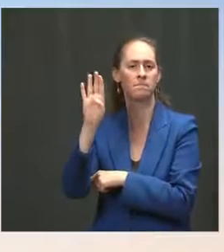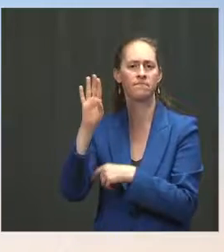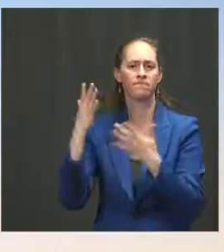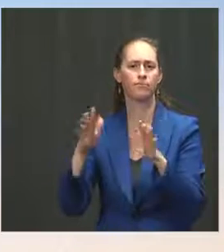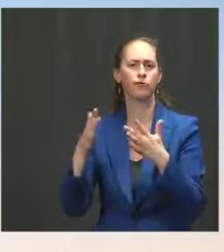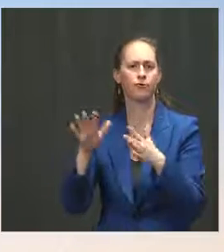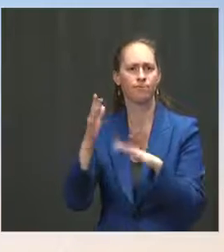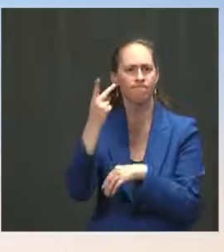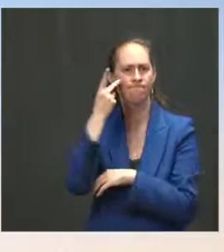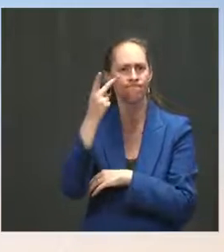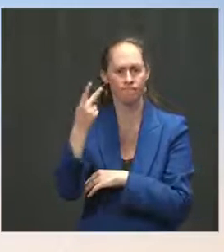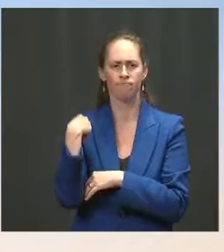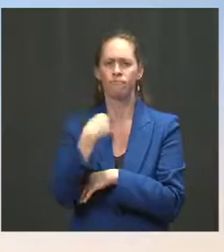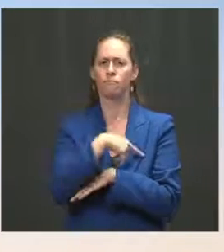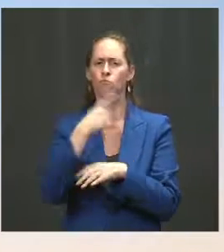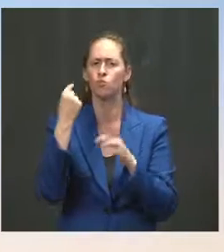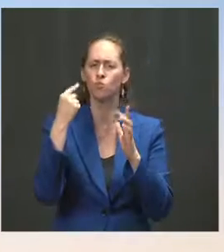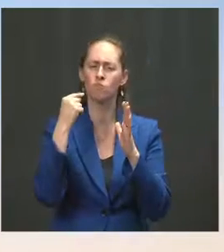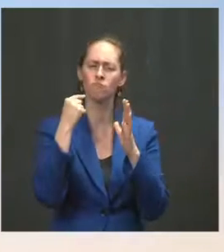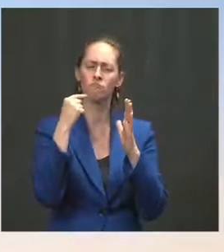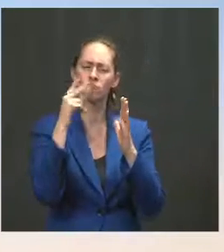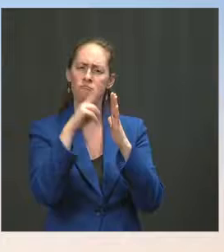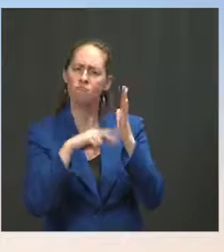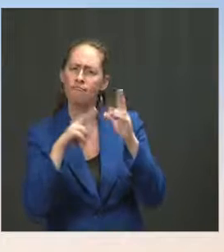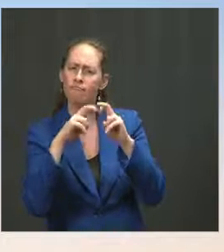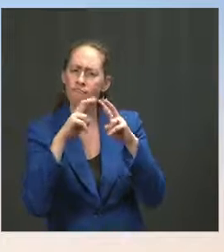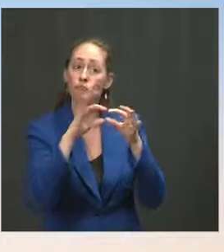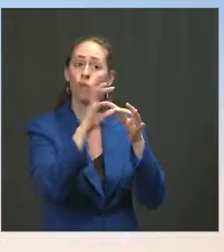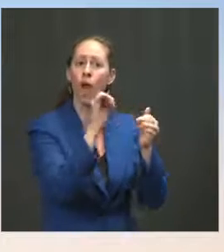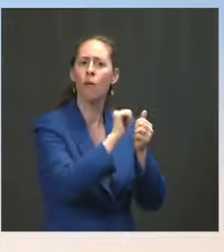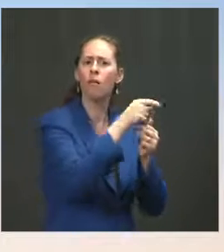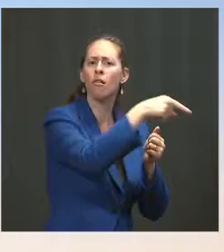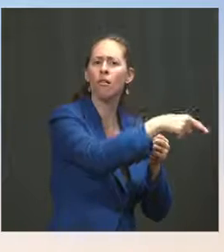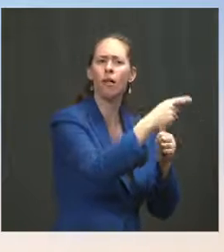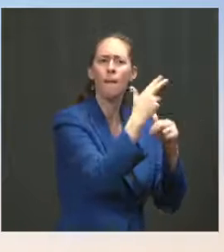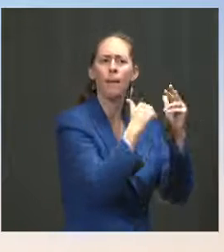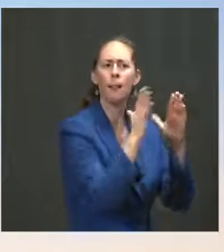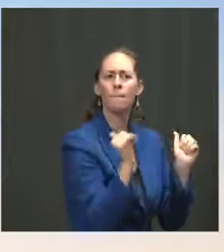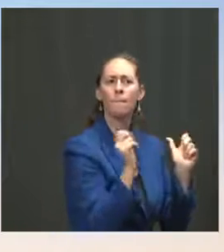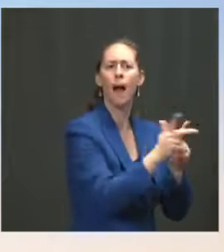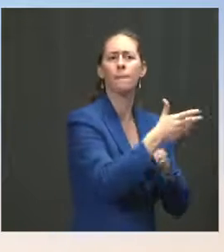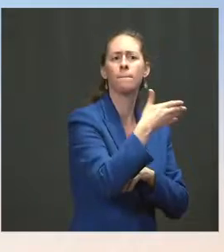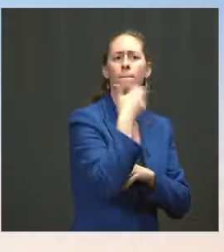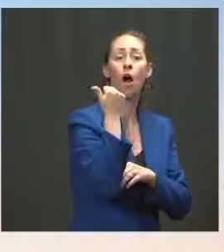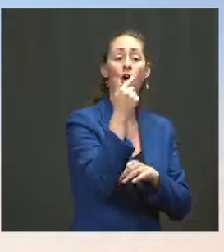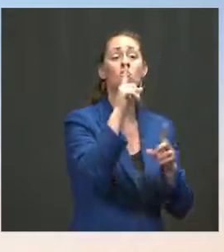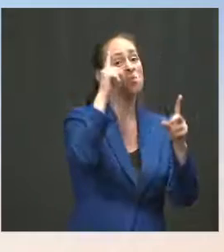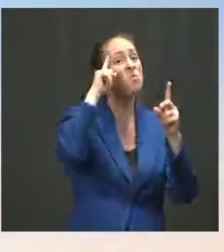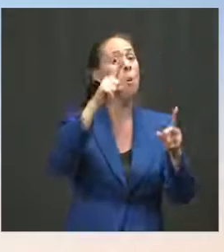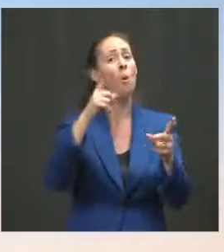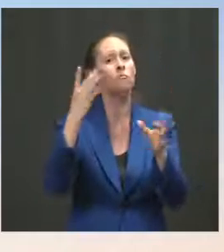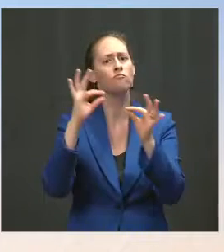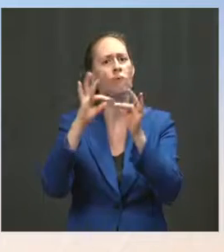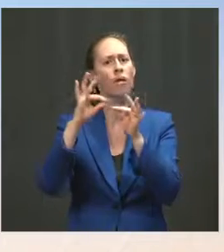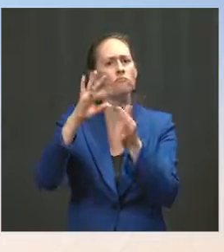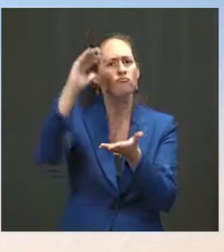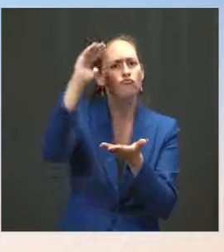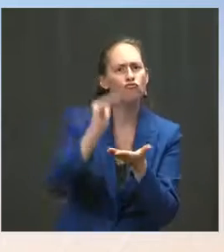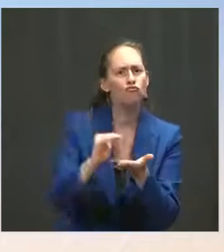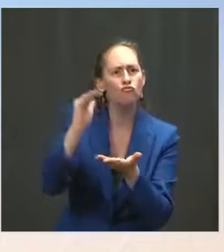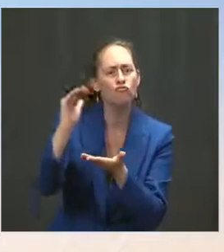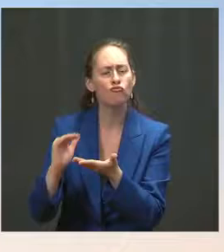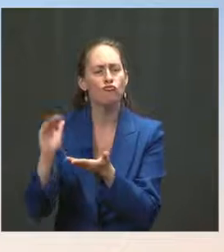on childcare, healthcare, prescription drugs, preschool, cost of college, commuting, even household expenses. That's what the